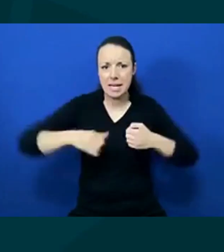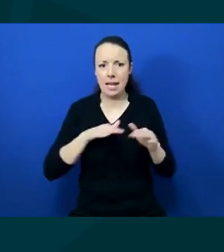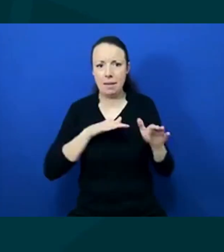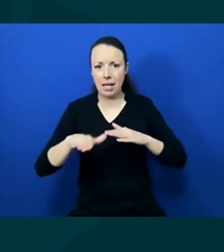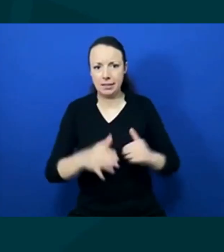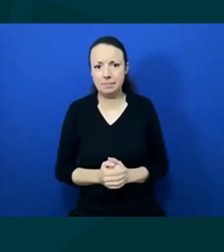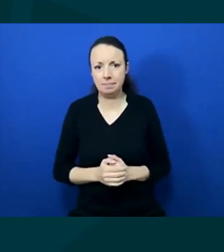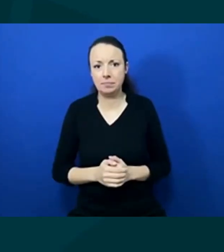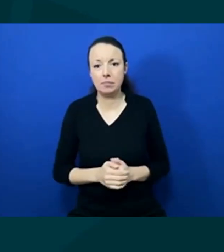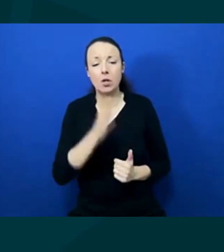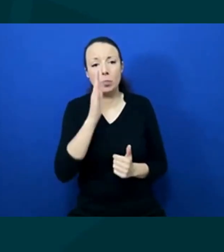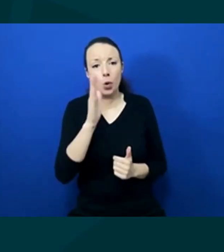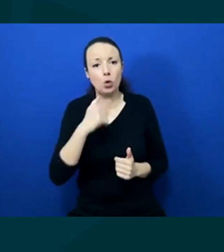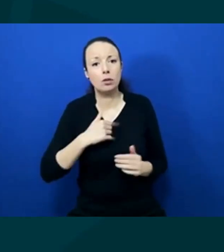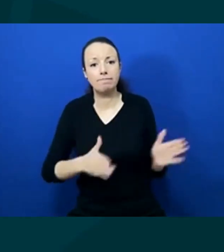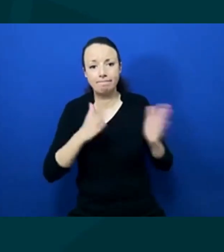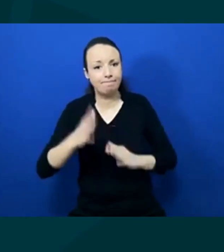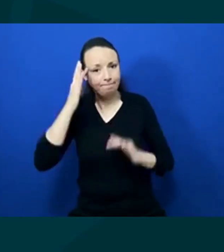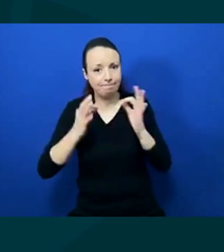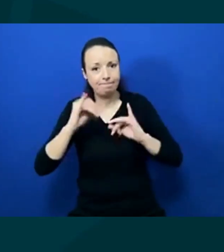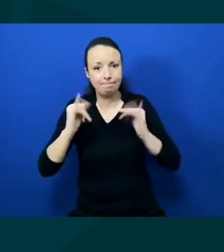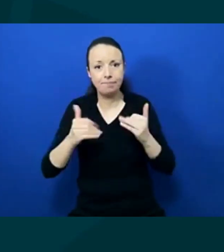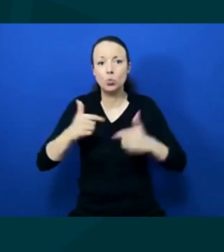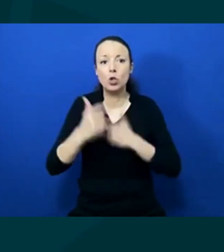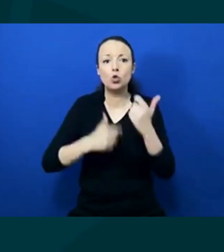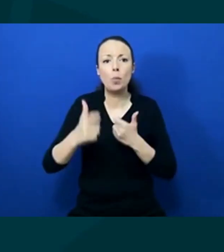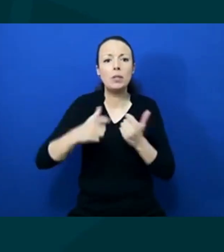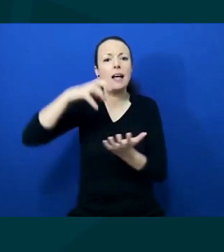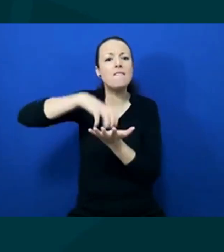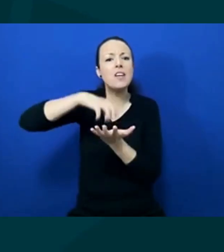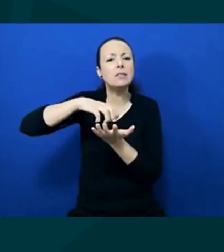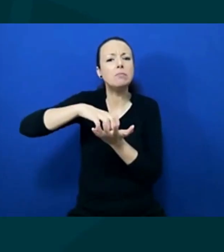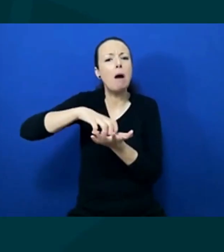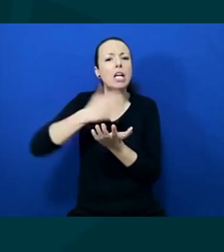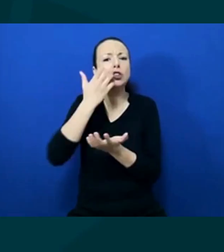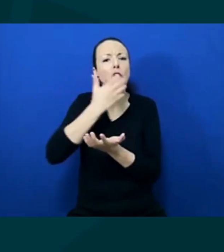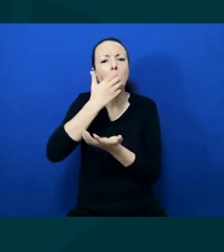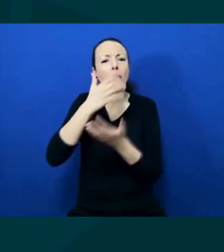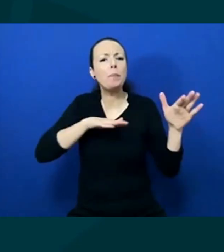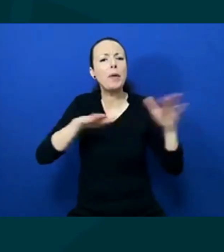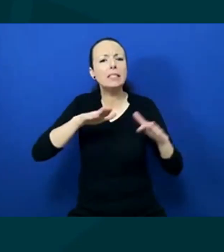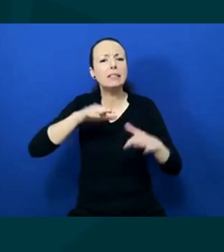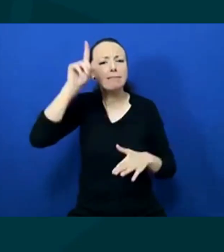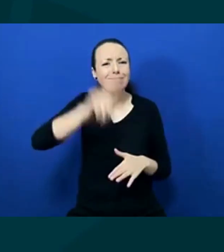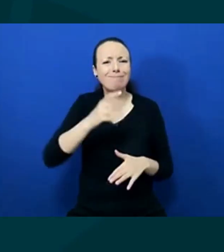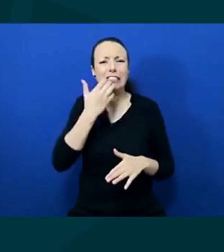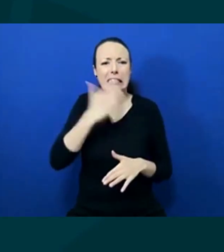where urgent interventions should be undertaken, and how to counteract